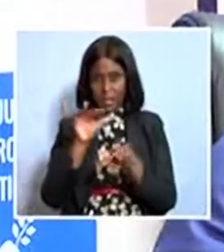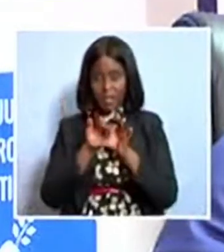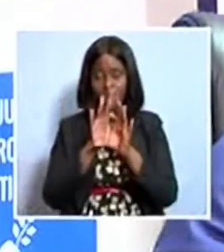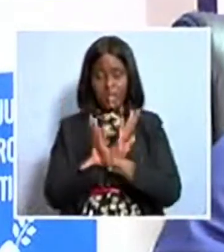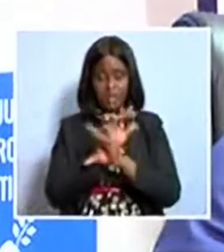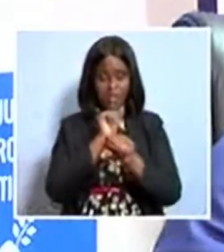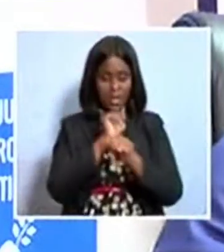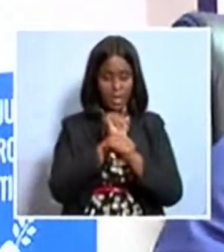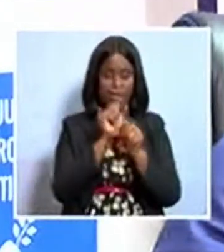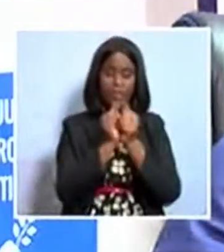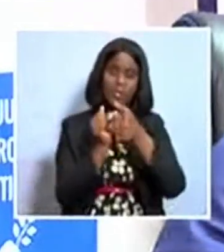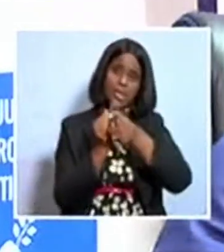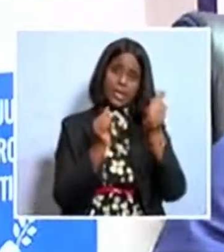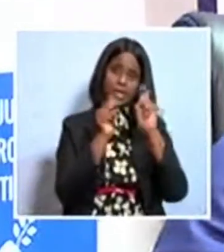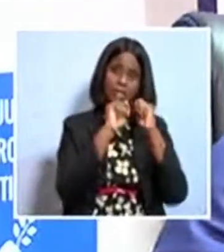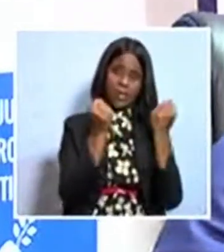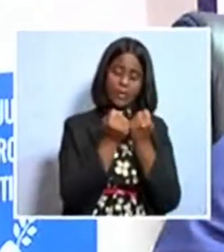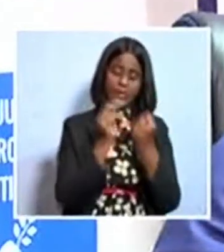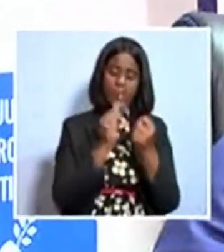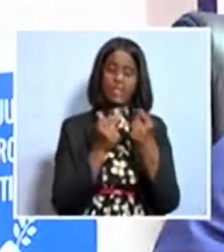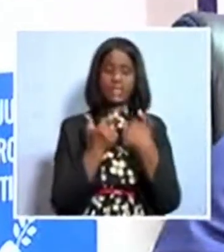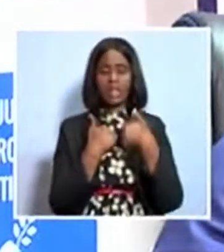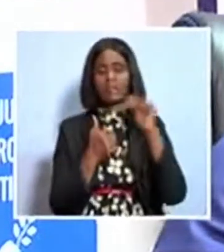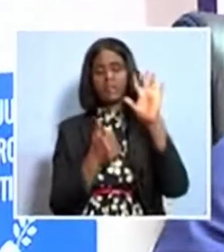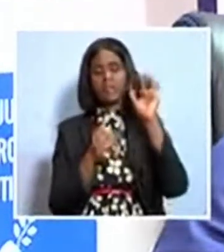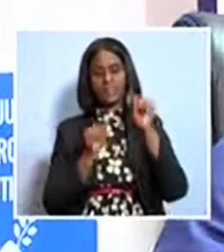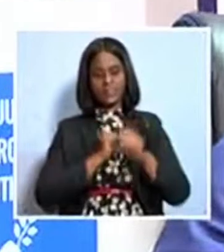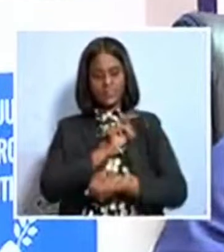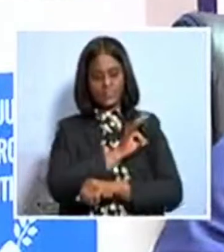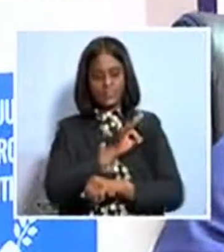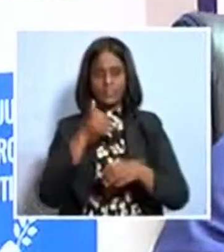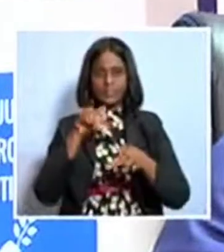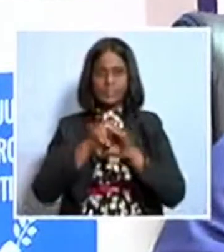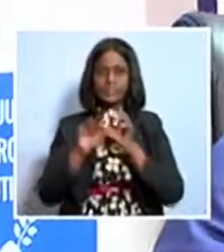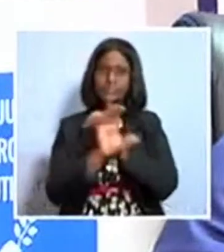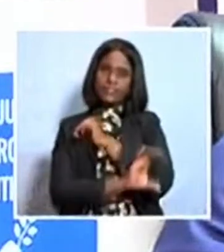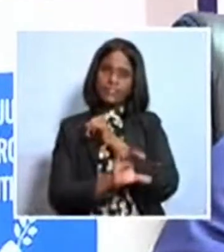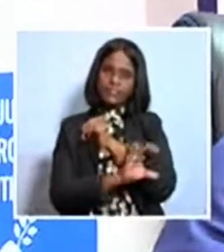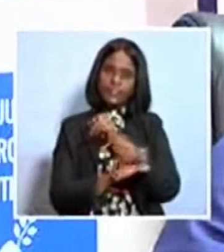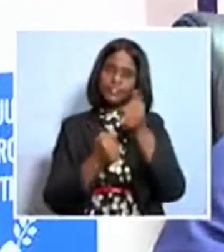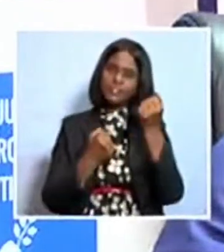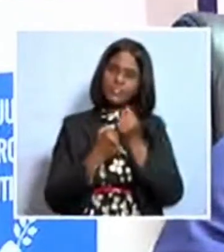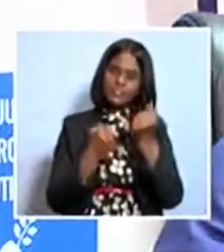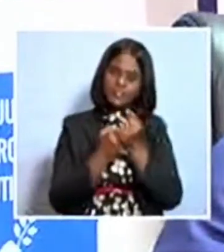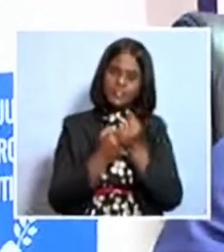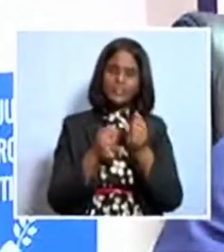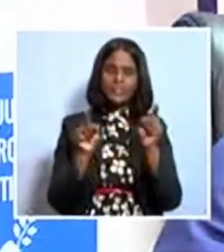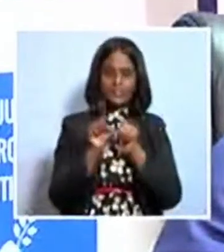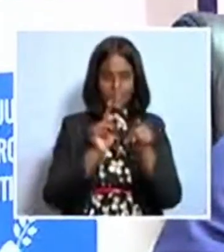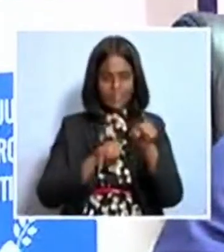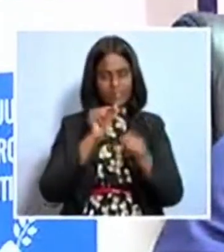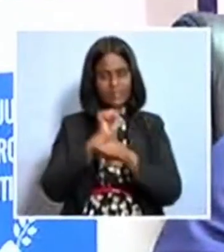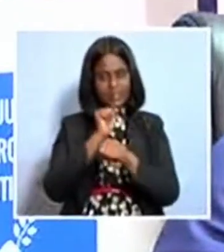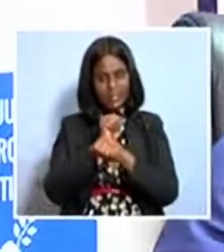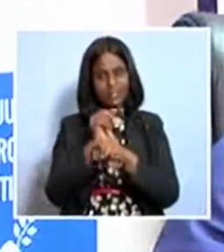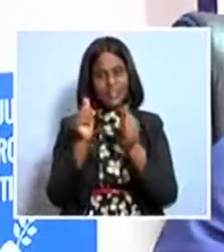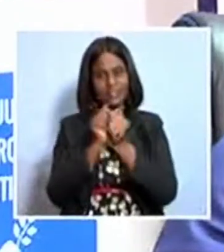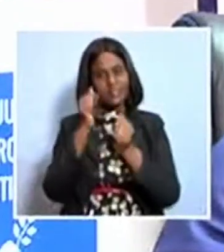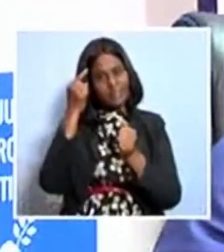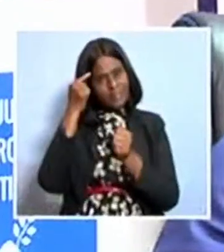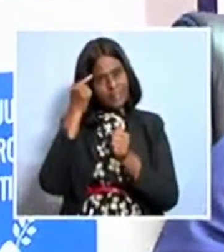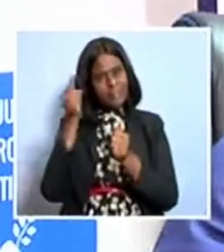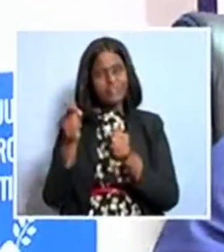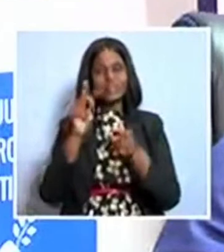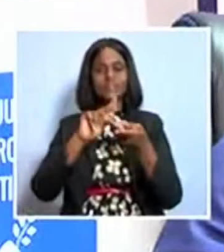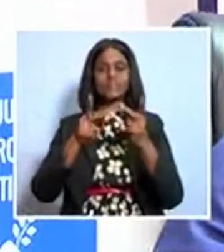team of about 5 staff in country, working quite closely with our regional support, our global support, but also liaising quite closely with our government